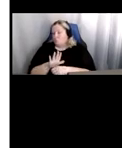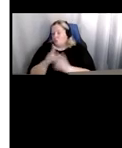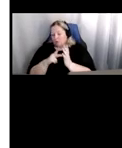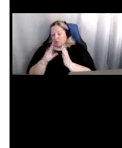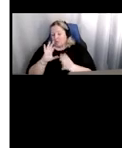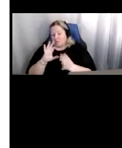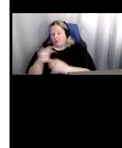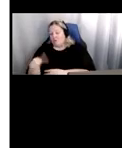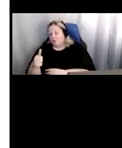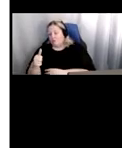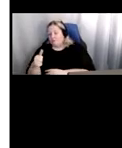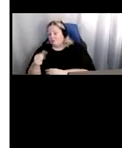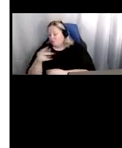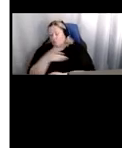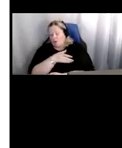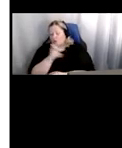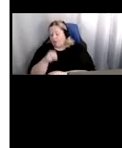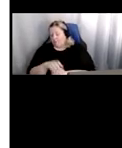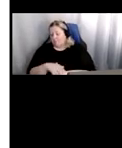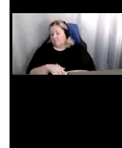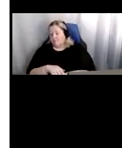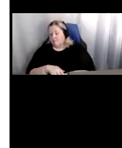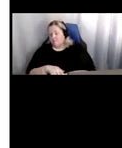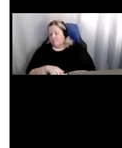with others if there's no power.